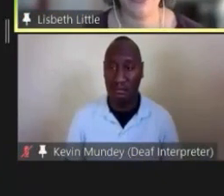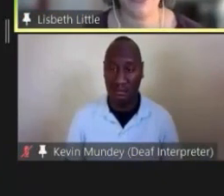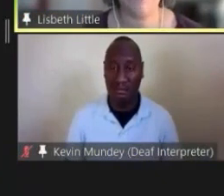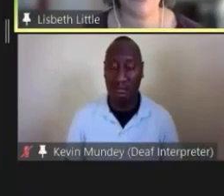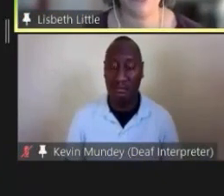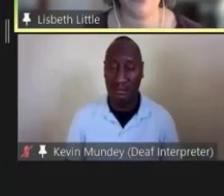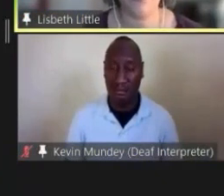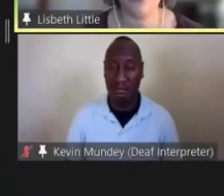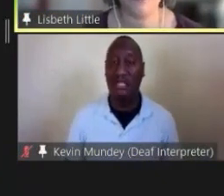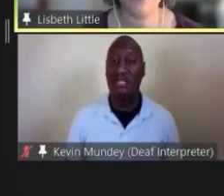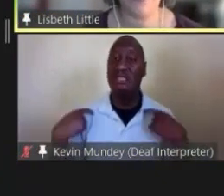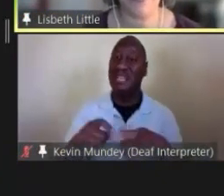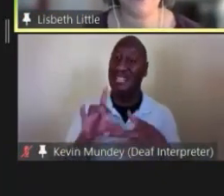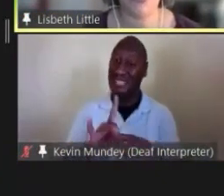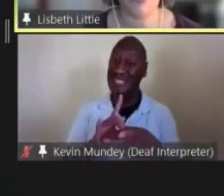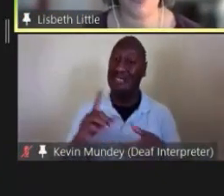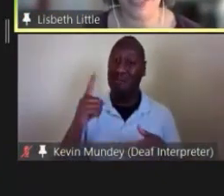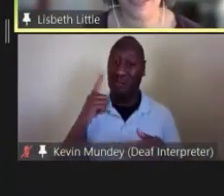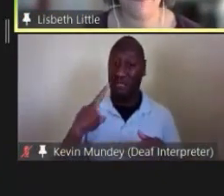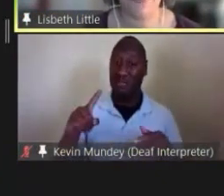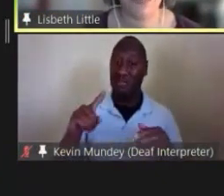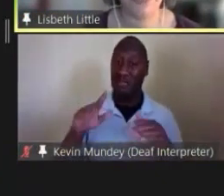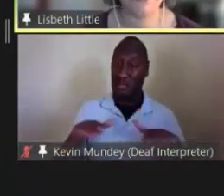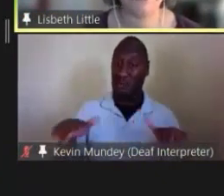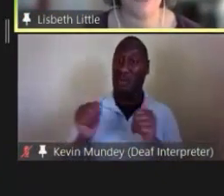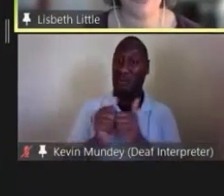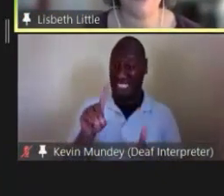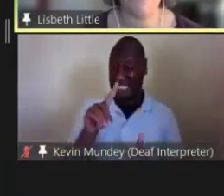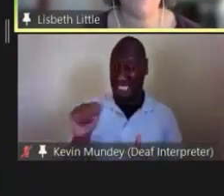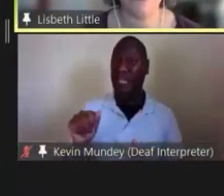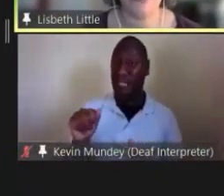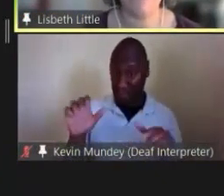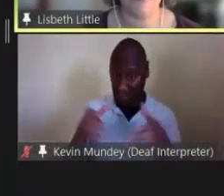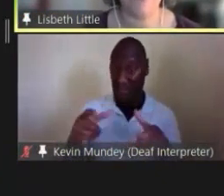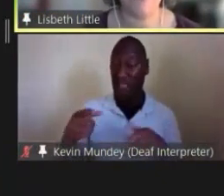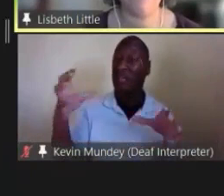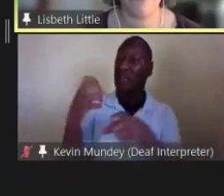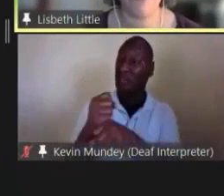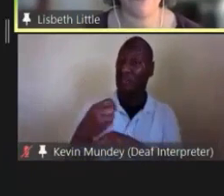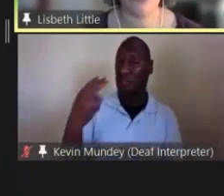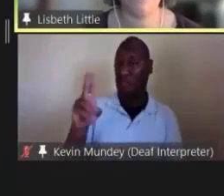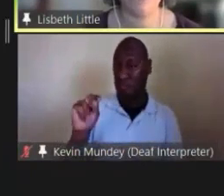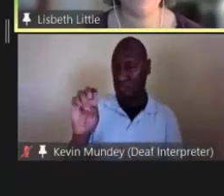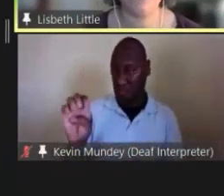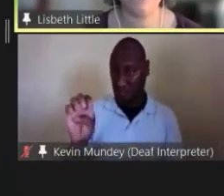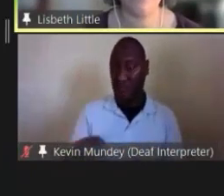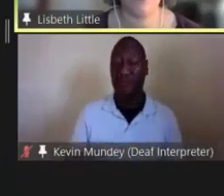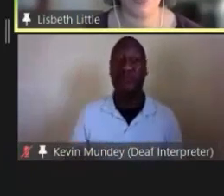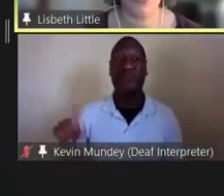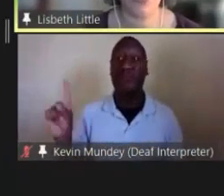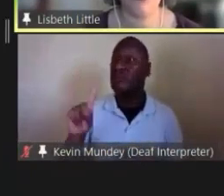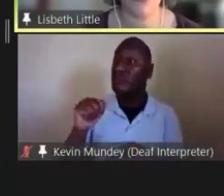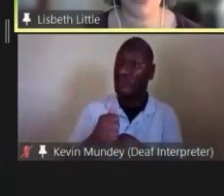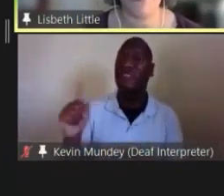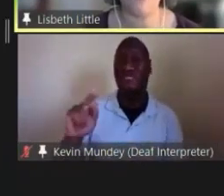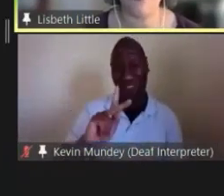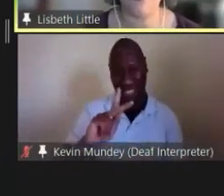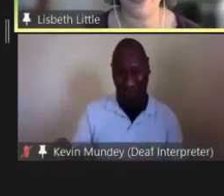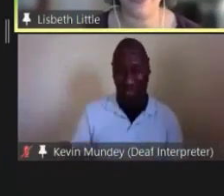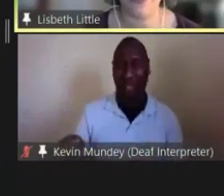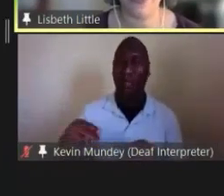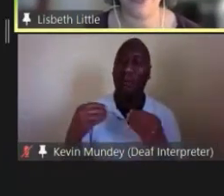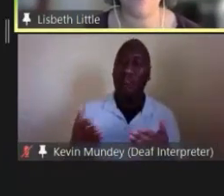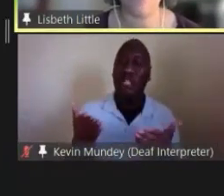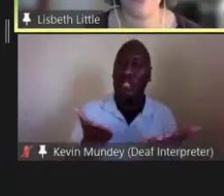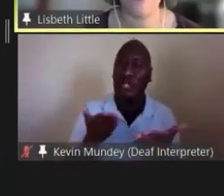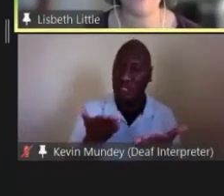Hispanics United for Children with Disabilities, UNE, is located in Philadelphia, providing services and support throughout